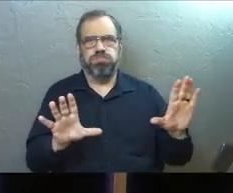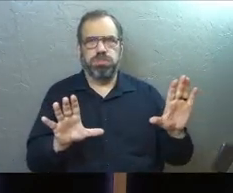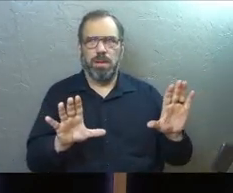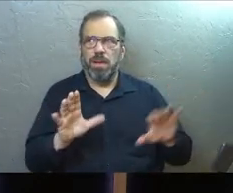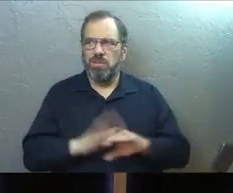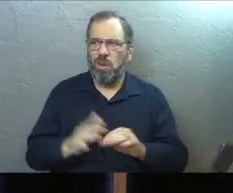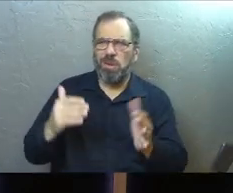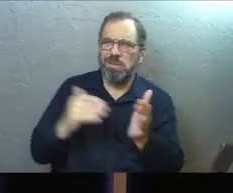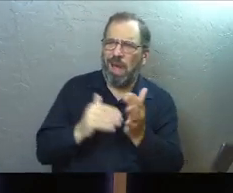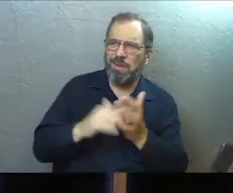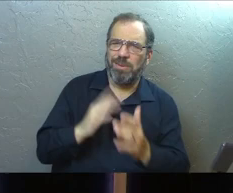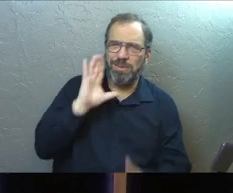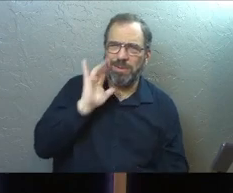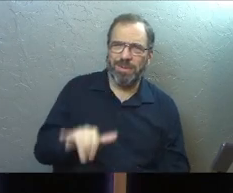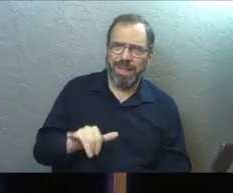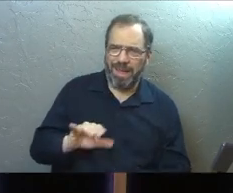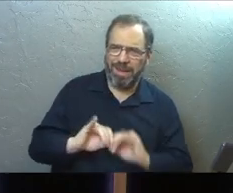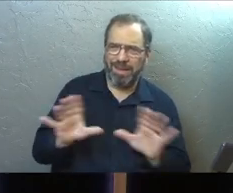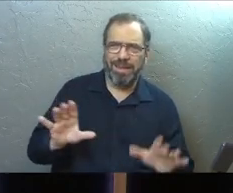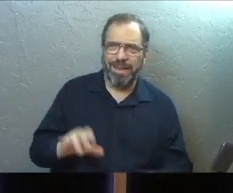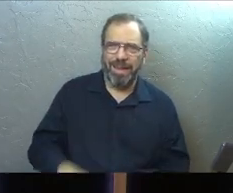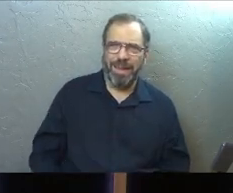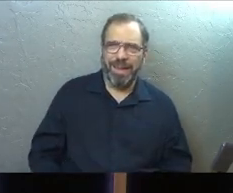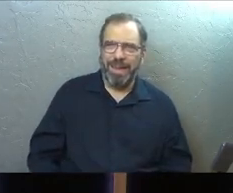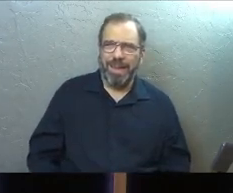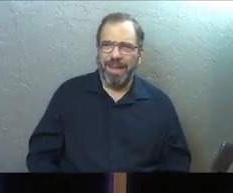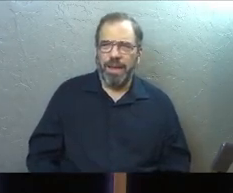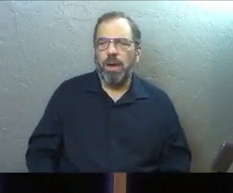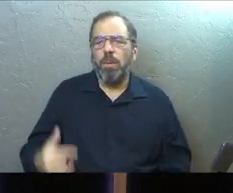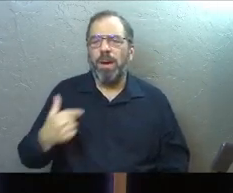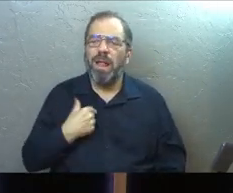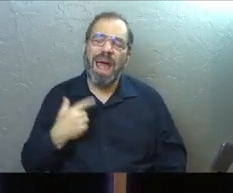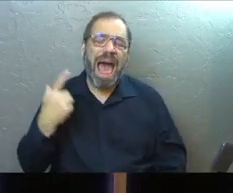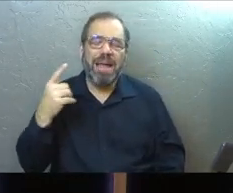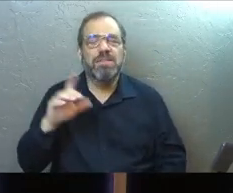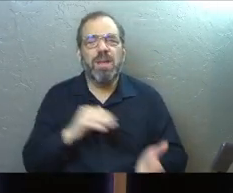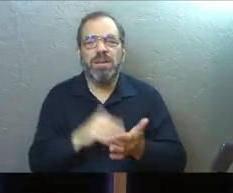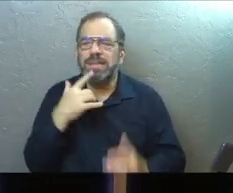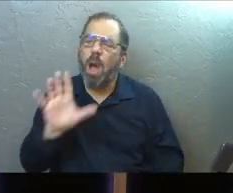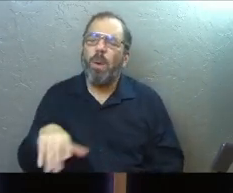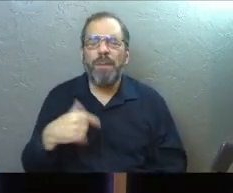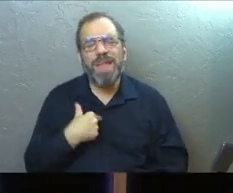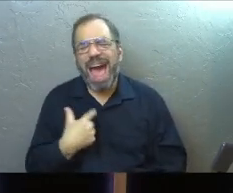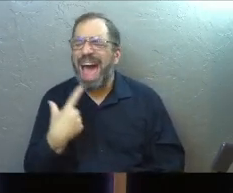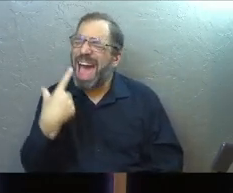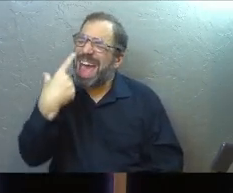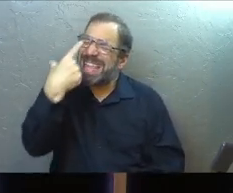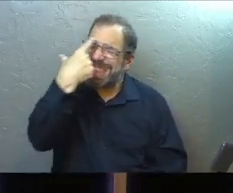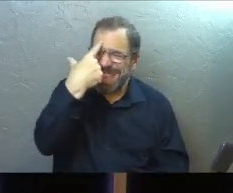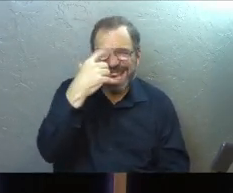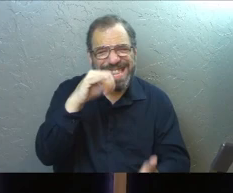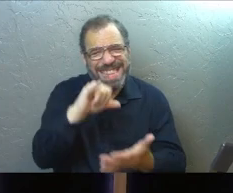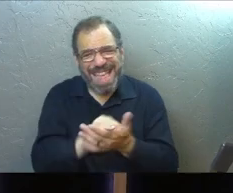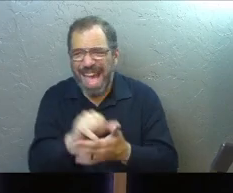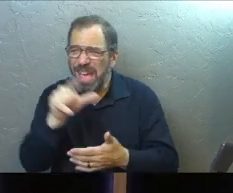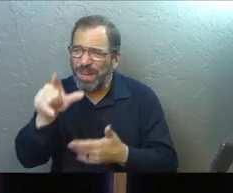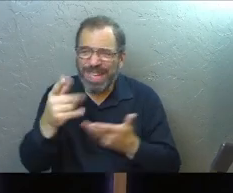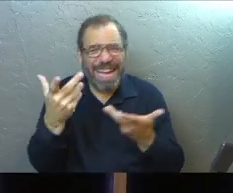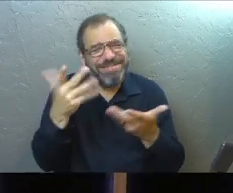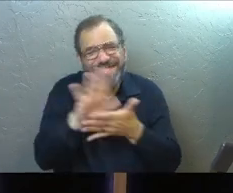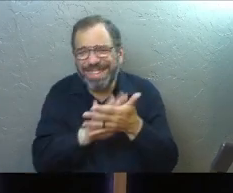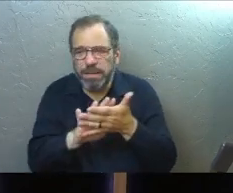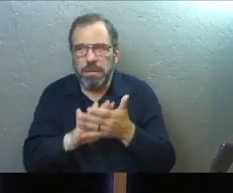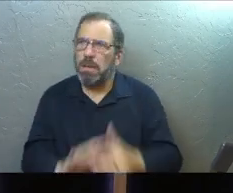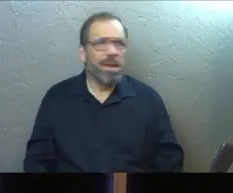So do your doctors, by the way. You don't want to hear gray from your doctor, amen? Amen. I want to hear yes or no. That's what I want to hear from